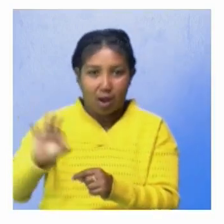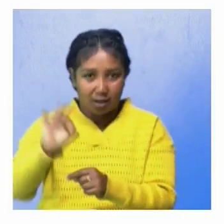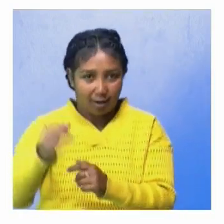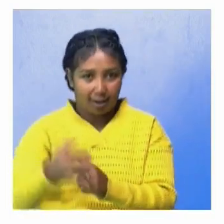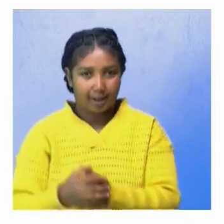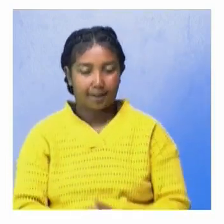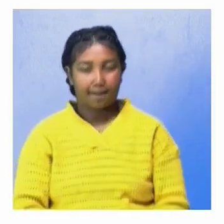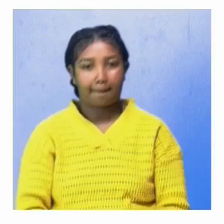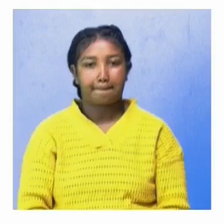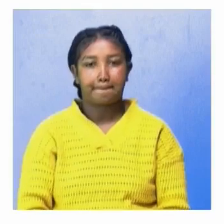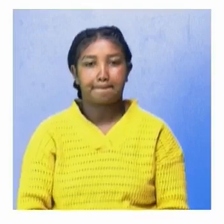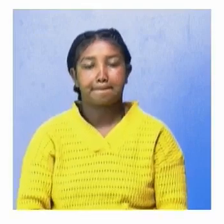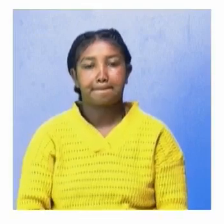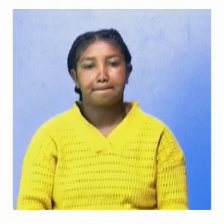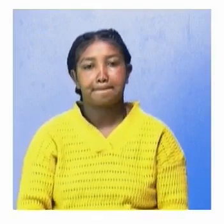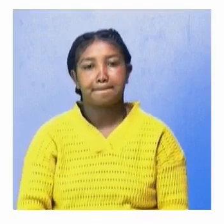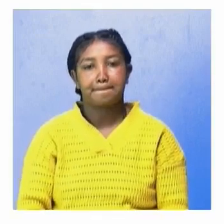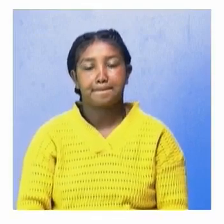Weekday.